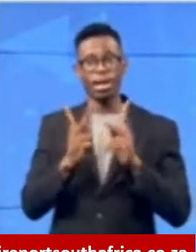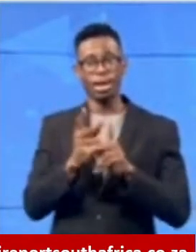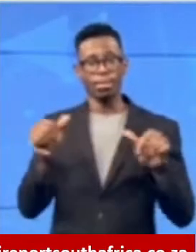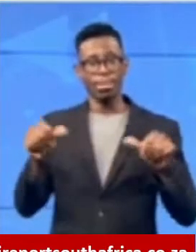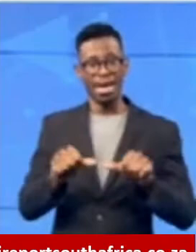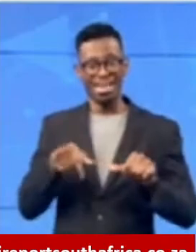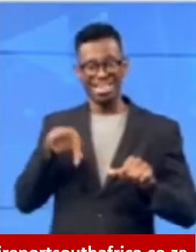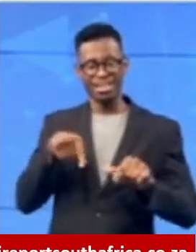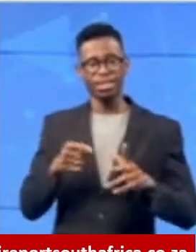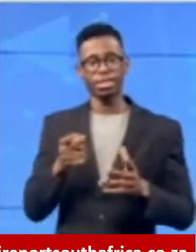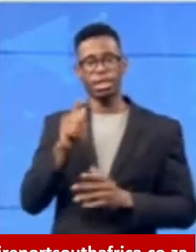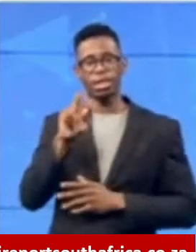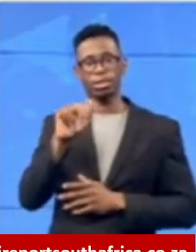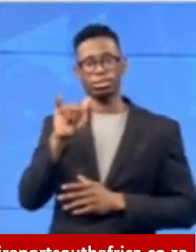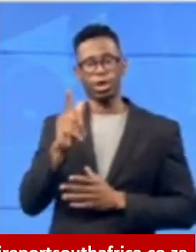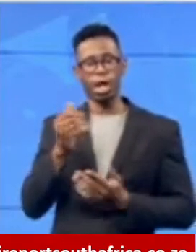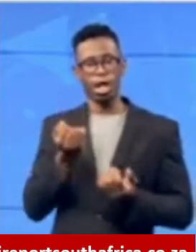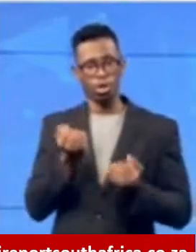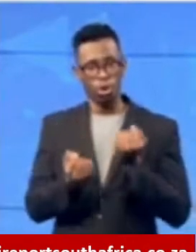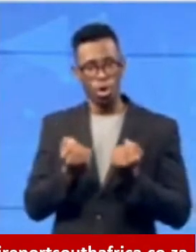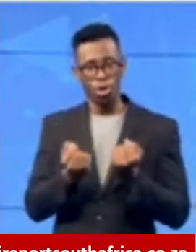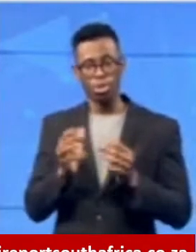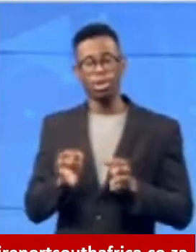to the 27th of May.